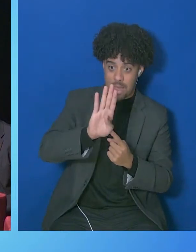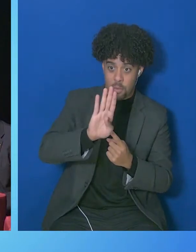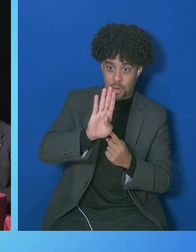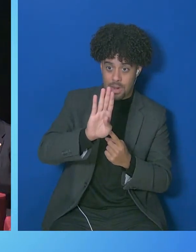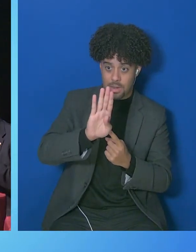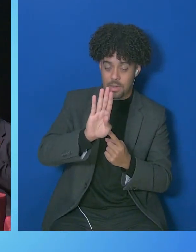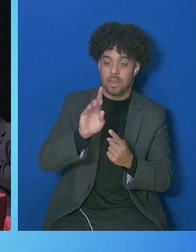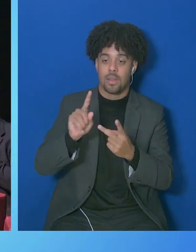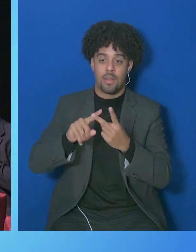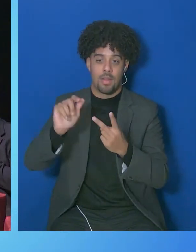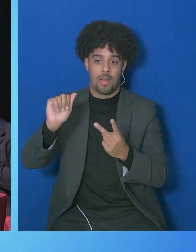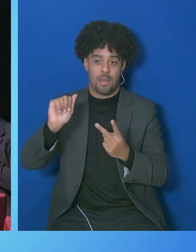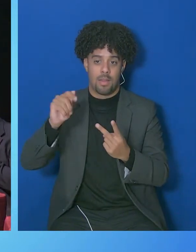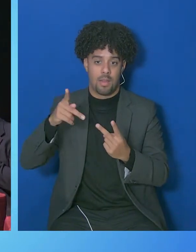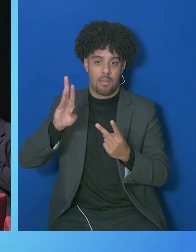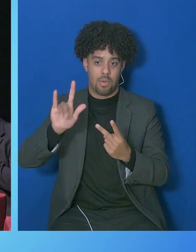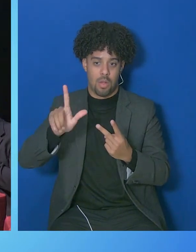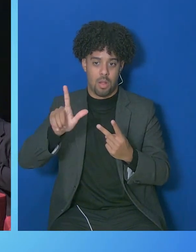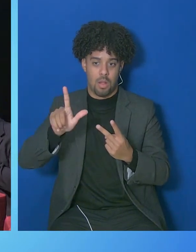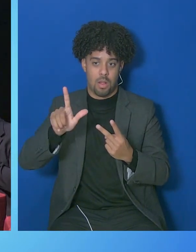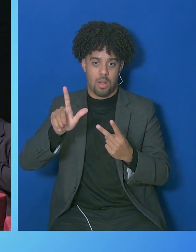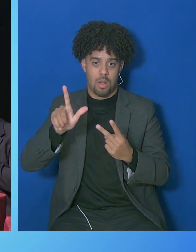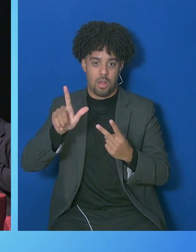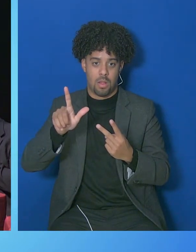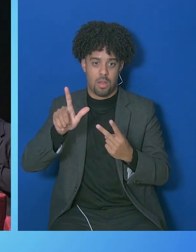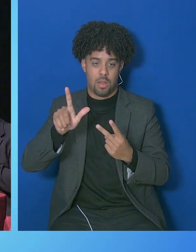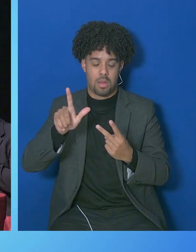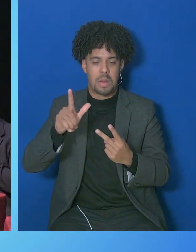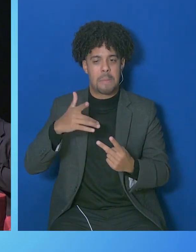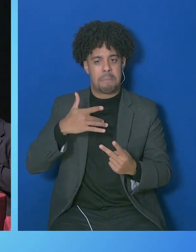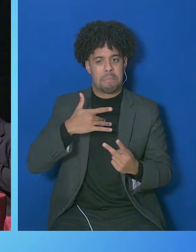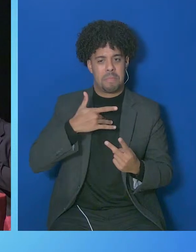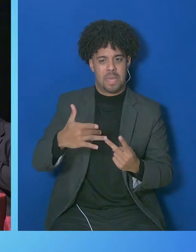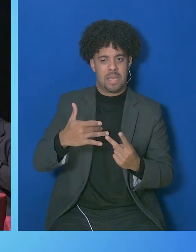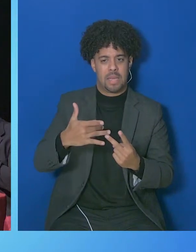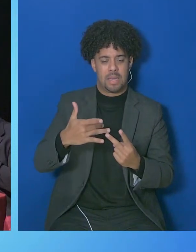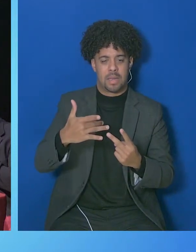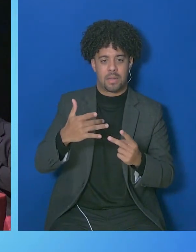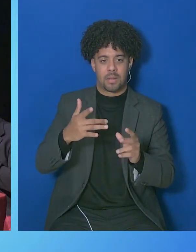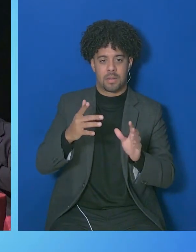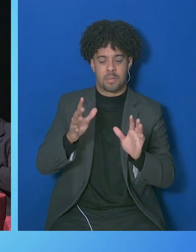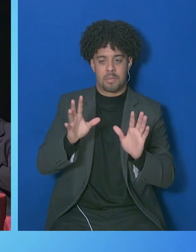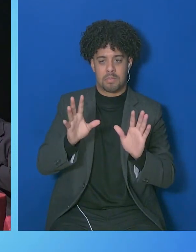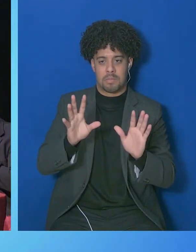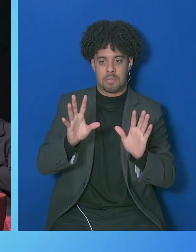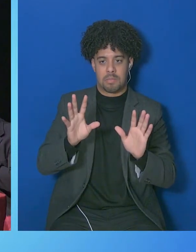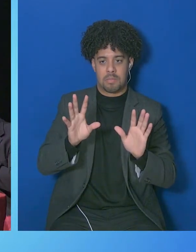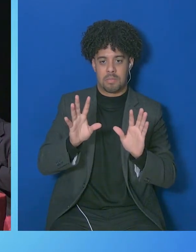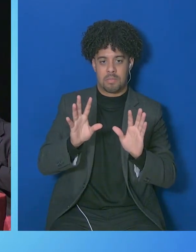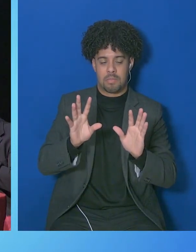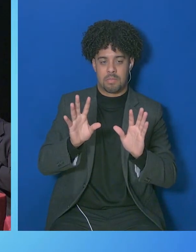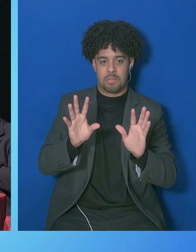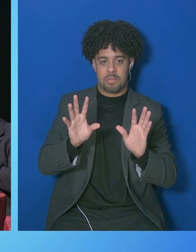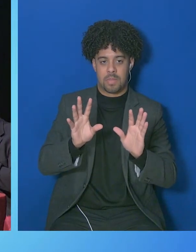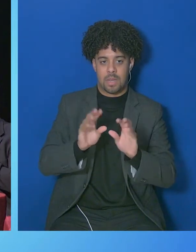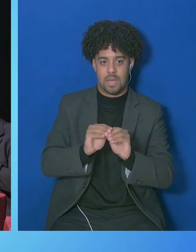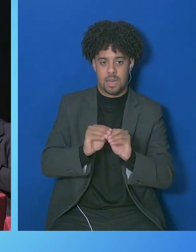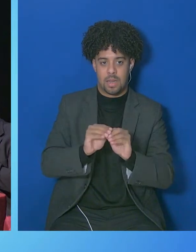So I would assume typically we do them on the same or Thursdays.